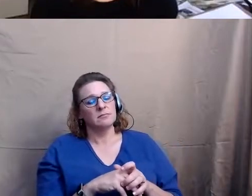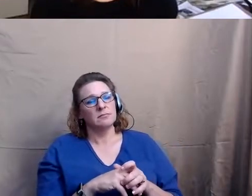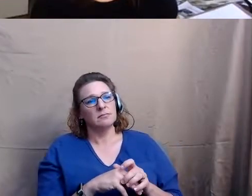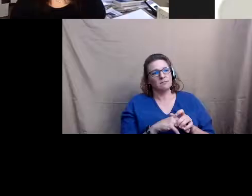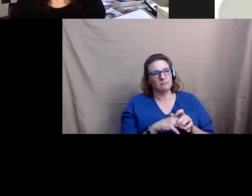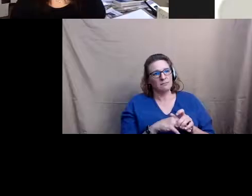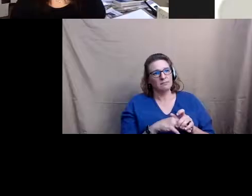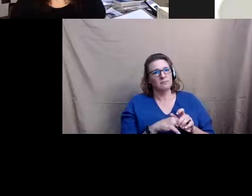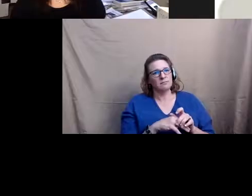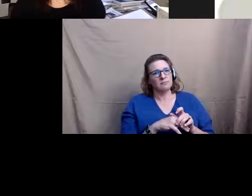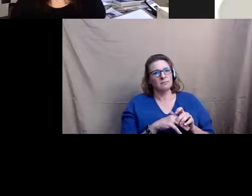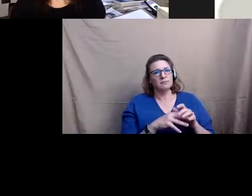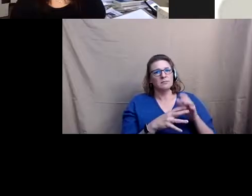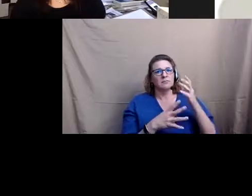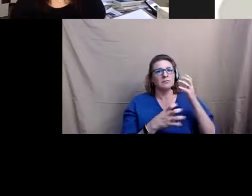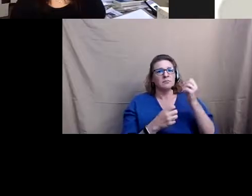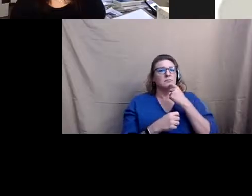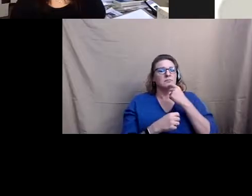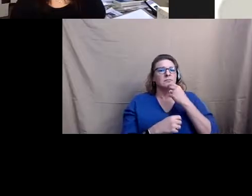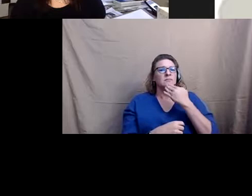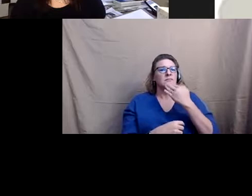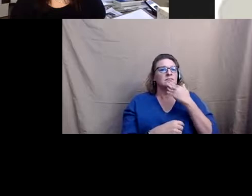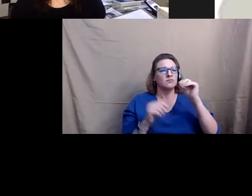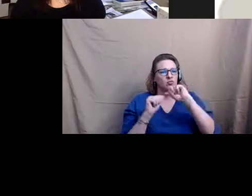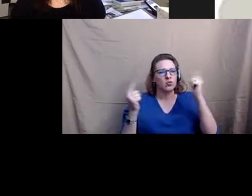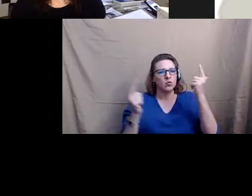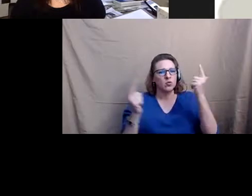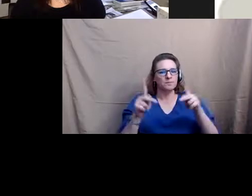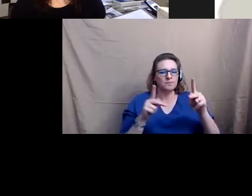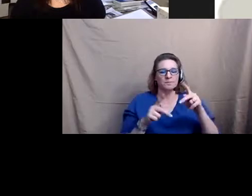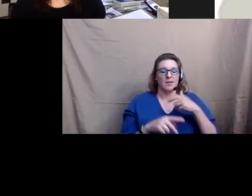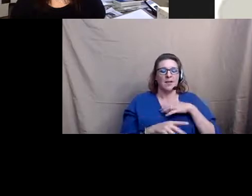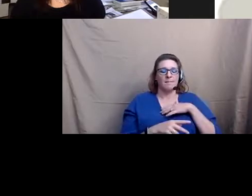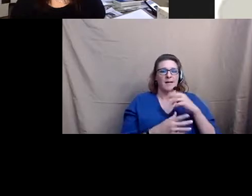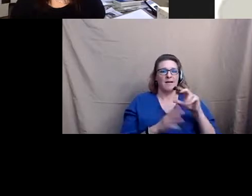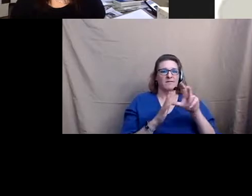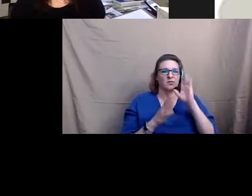Oh, well, I want to say thank you to everyone. Sorry, I'm going to turn my video back on.